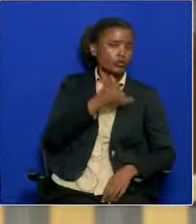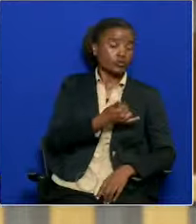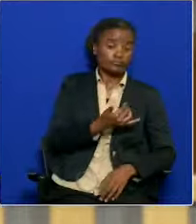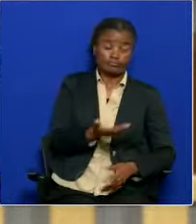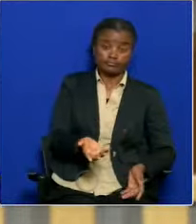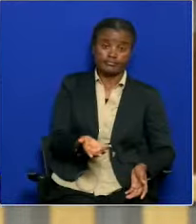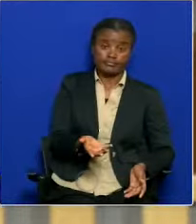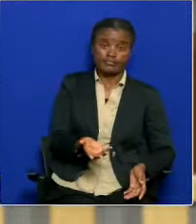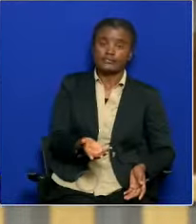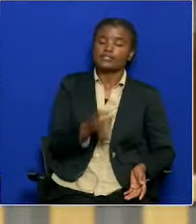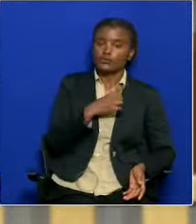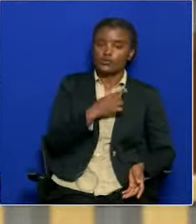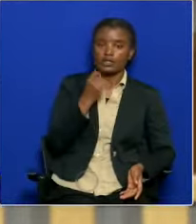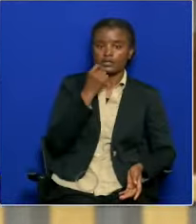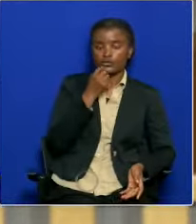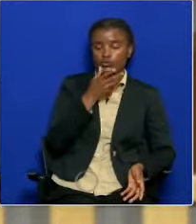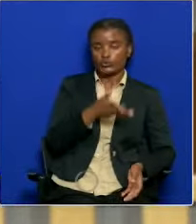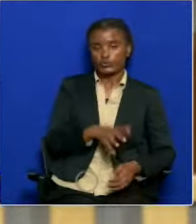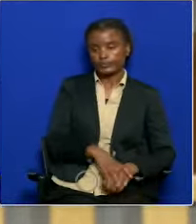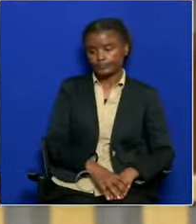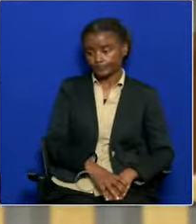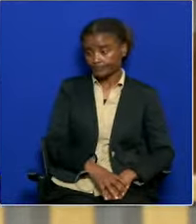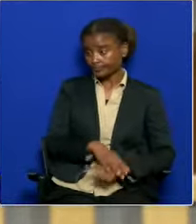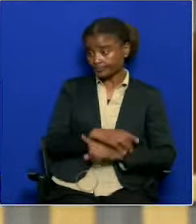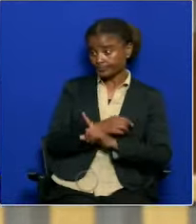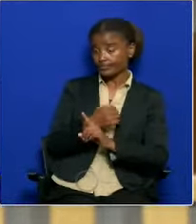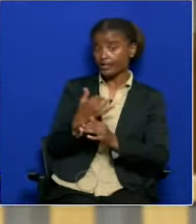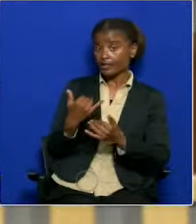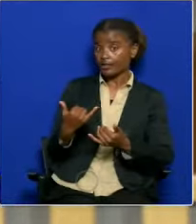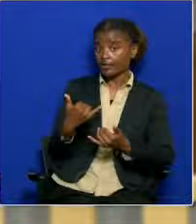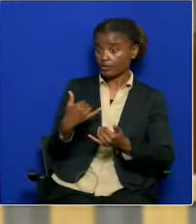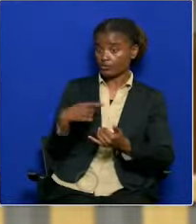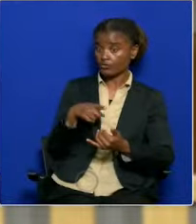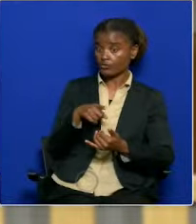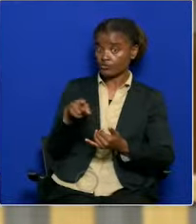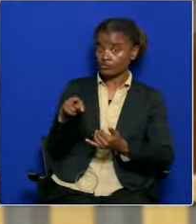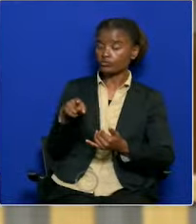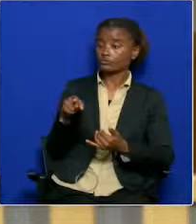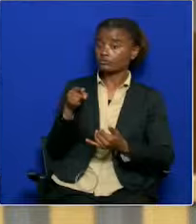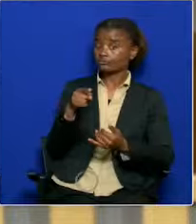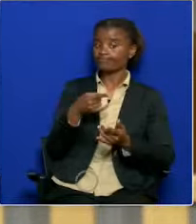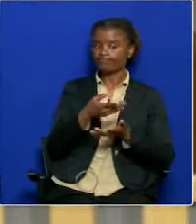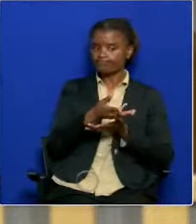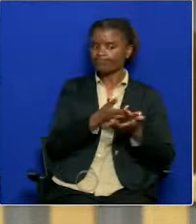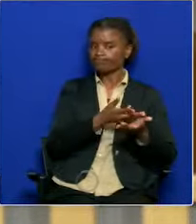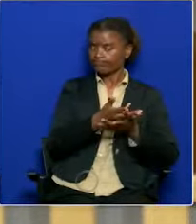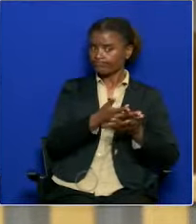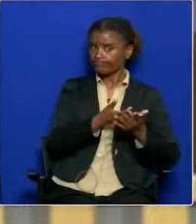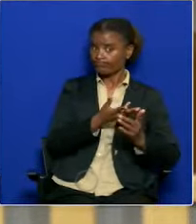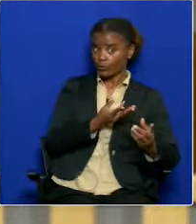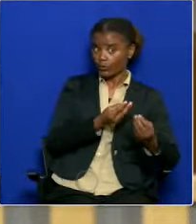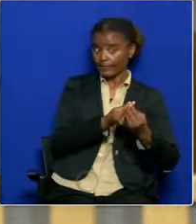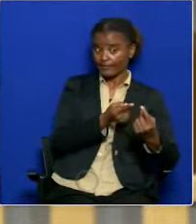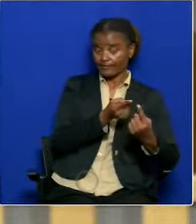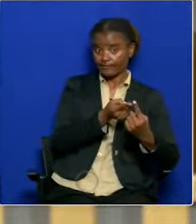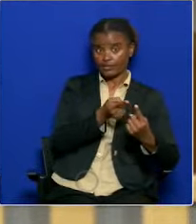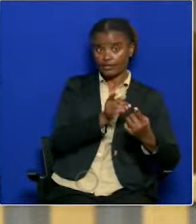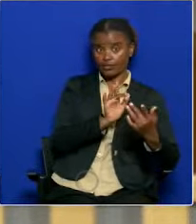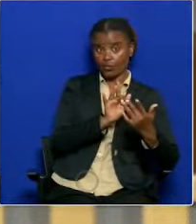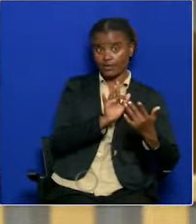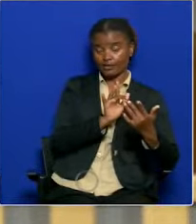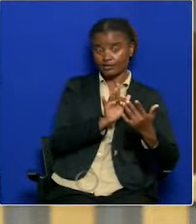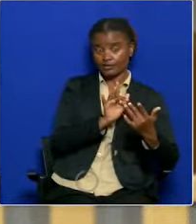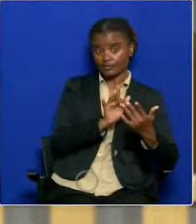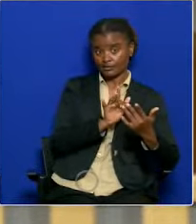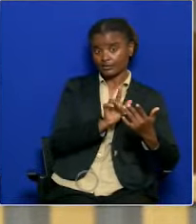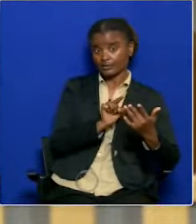perspective. You do accept that you were in frequent contact with him, or not infrequent? Your contact with him was